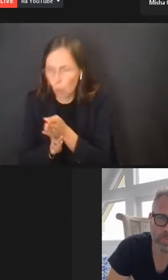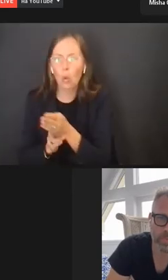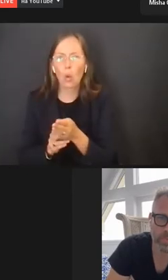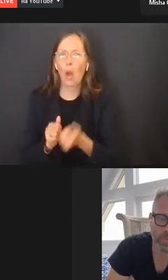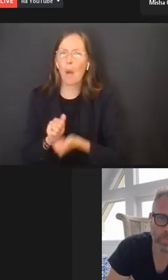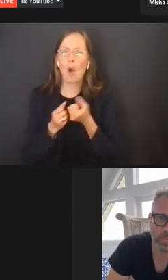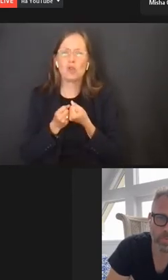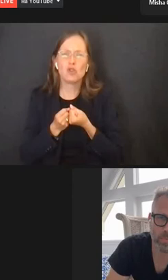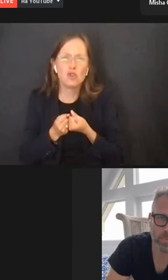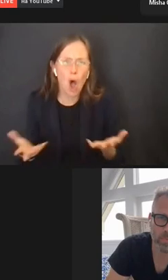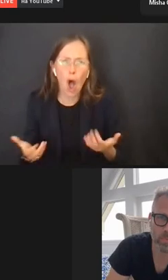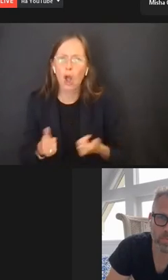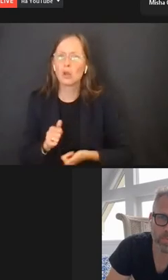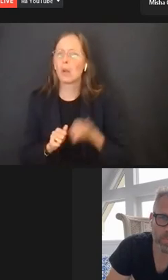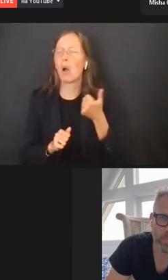imaginable. And